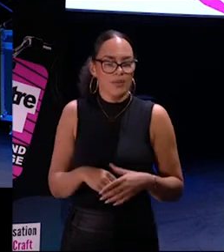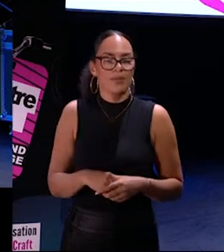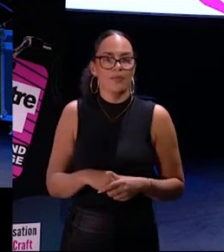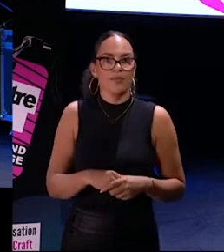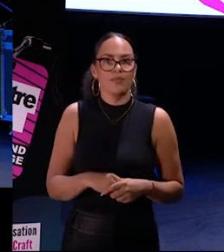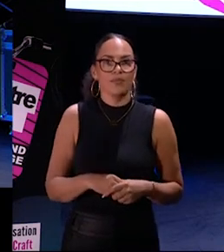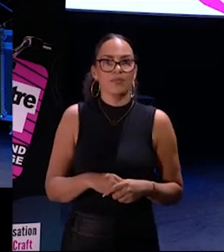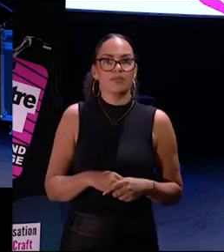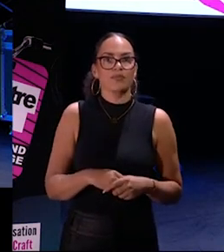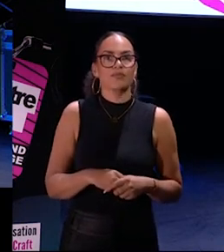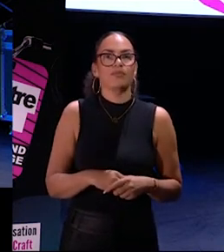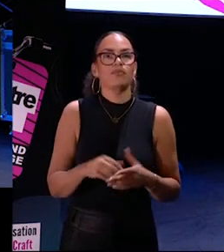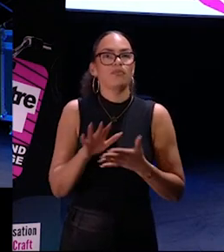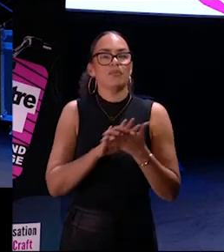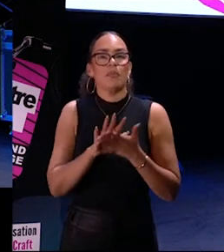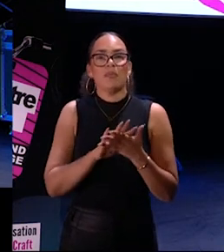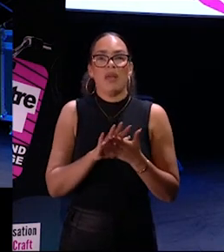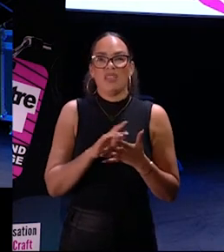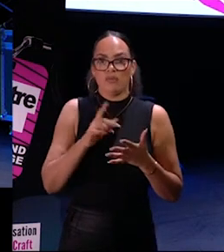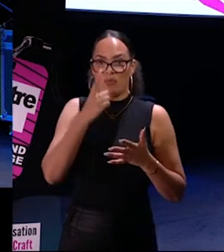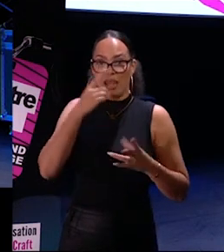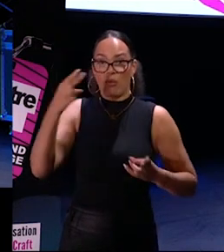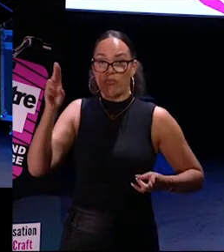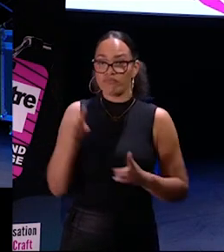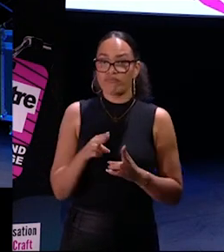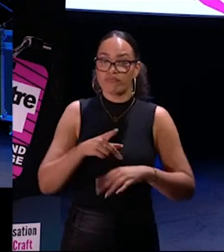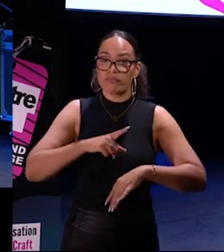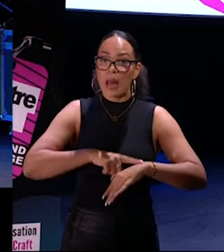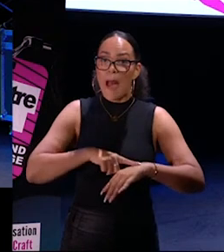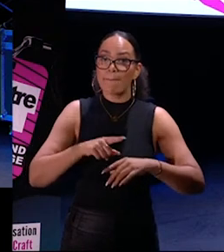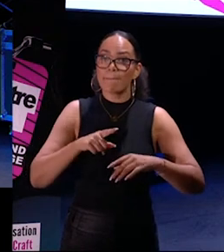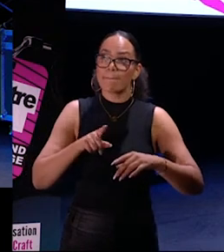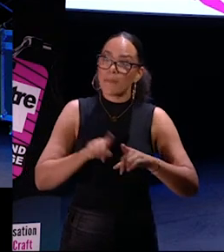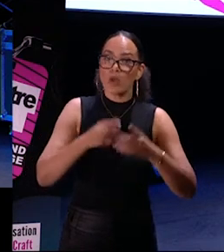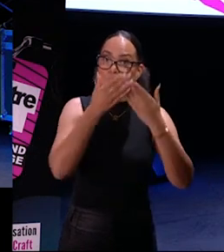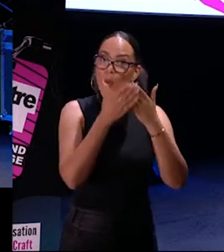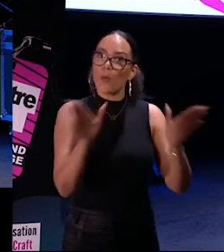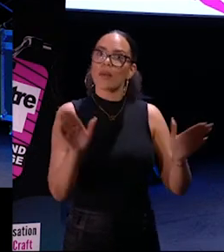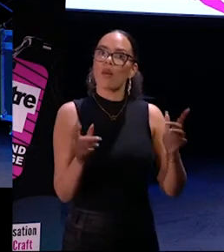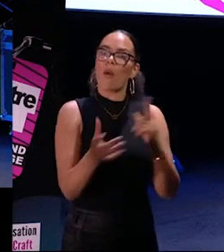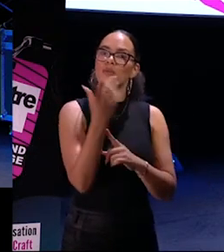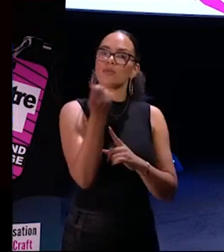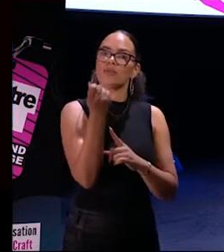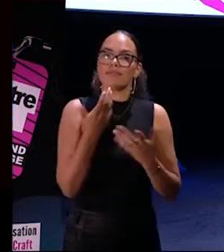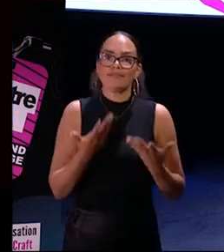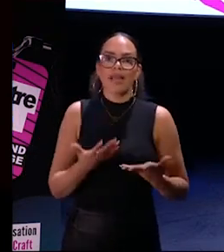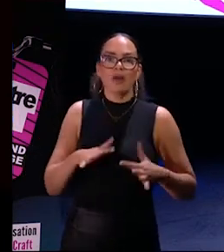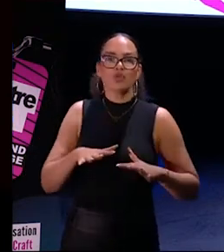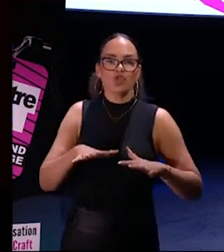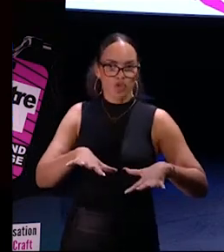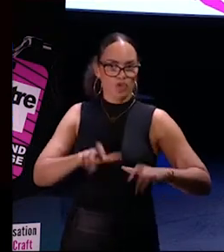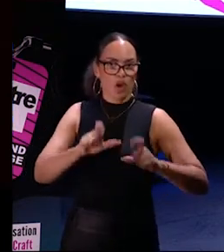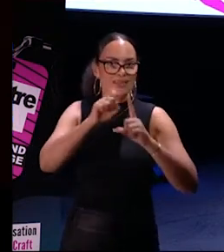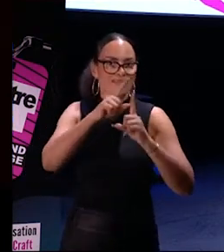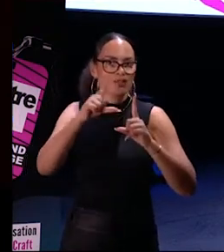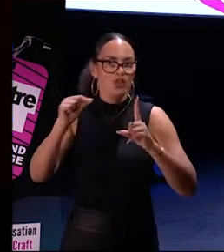basically cut down an awful lot of the time whilst also opening up a lot more opportunities. So now starting in digital is not just